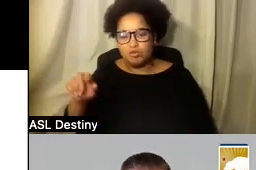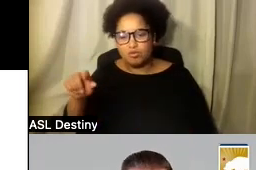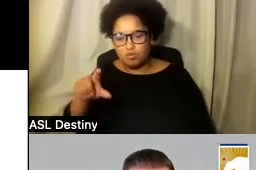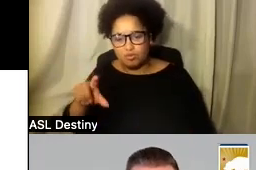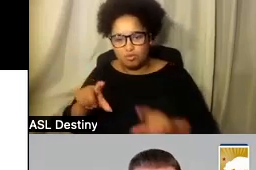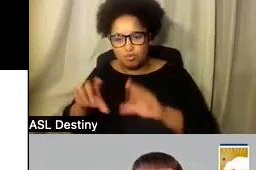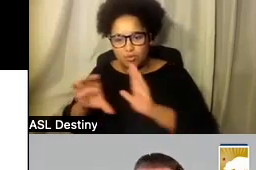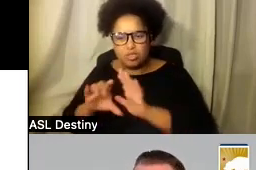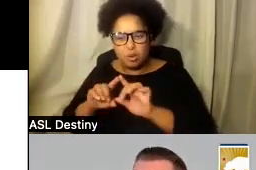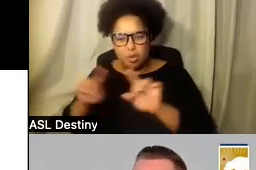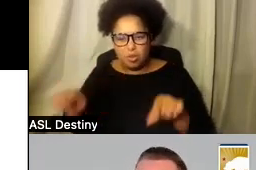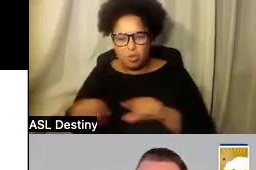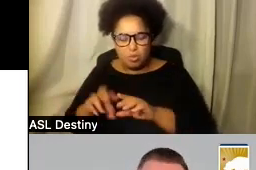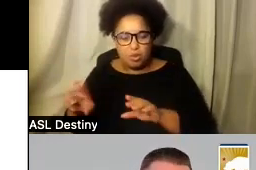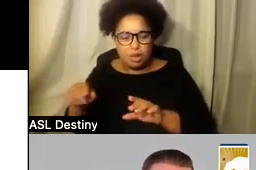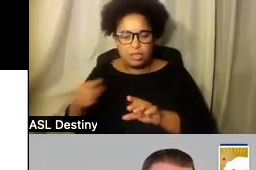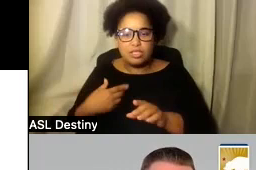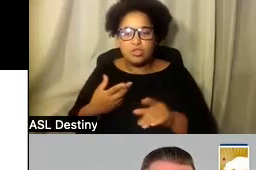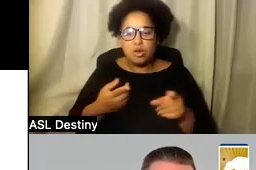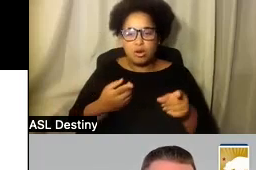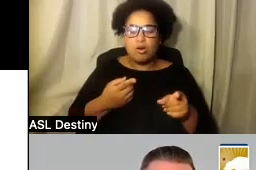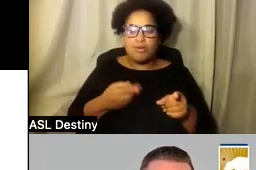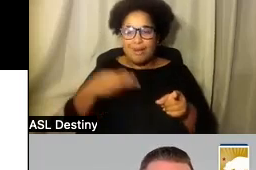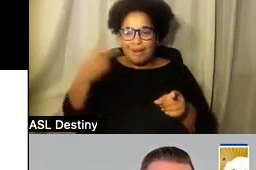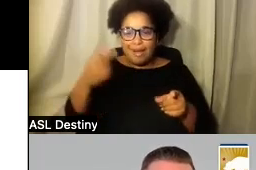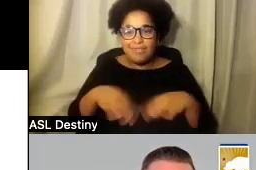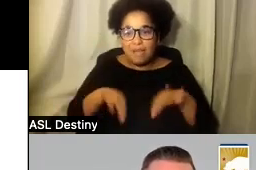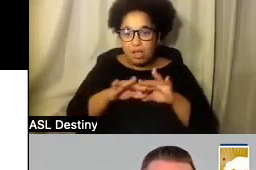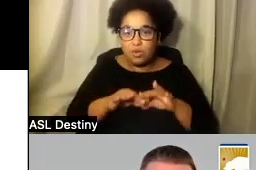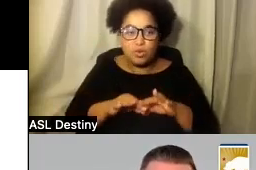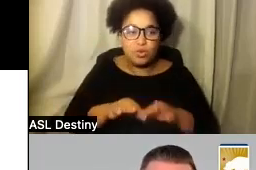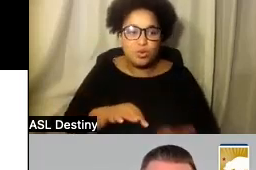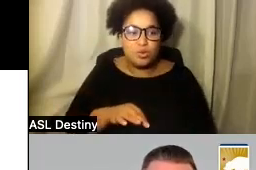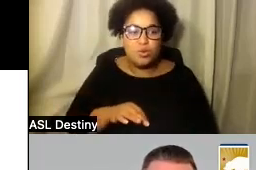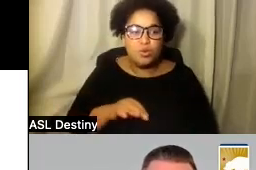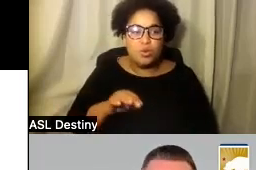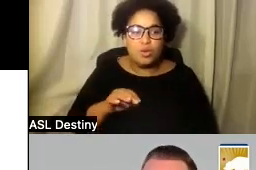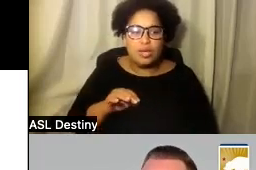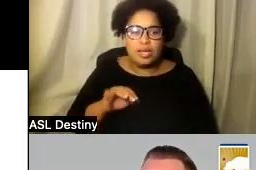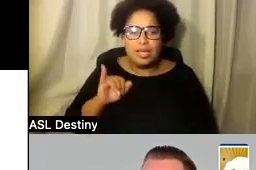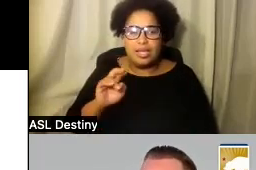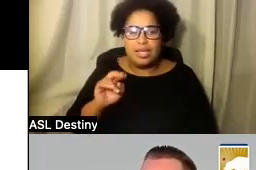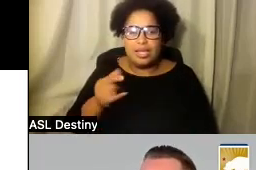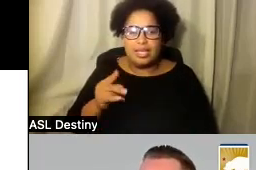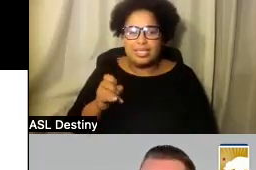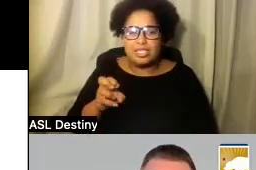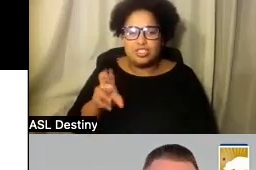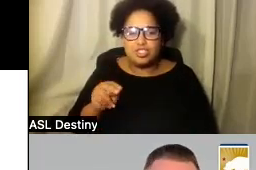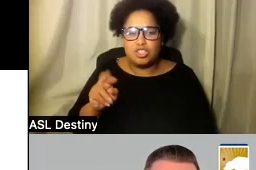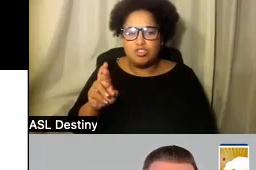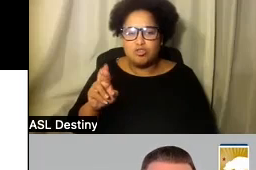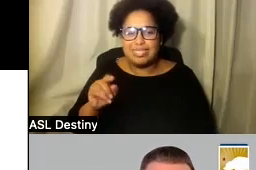wildfire mitigation projects that are of high value. Ignition resistant construction, we call it IRC for